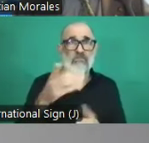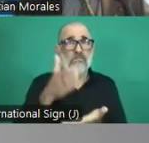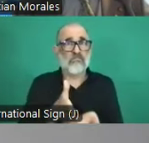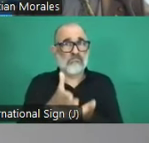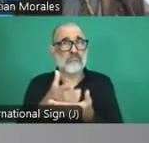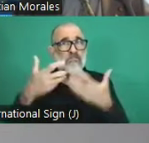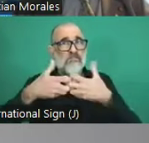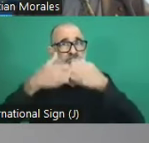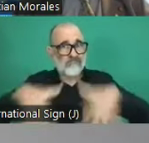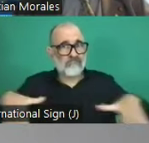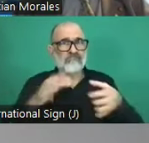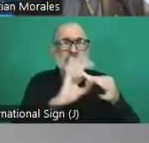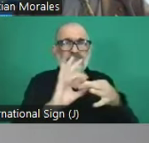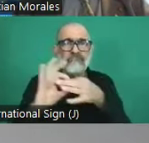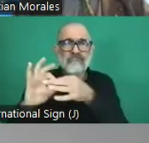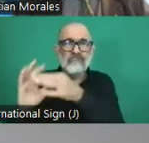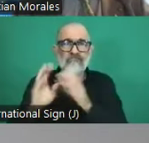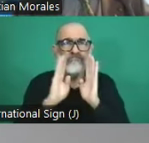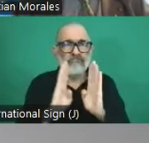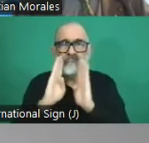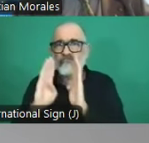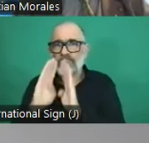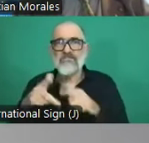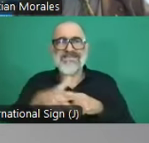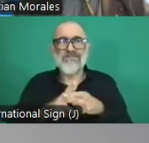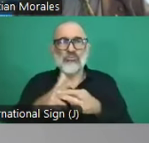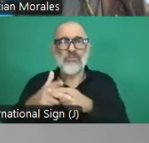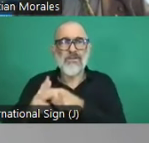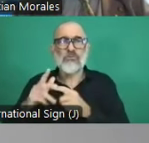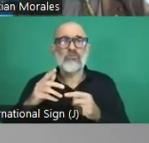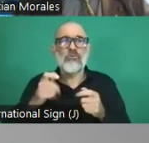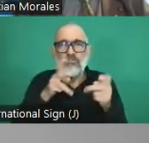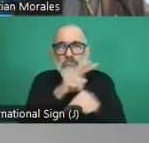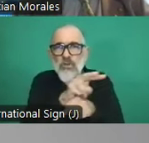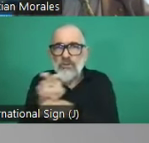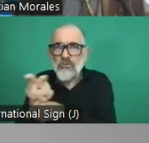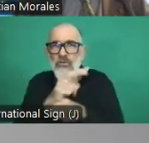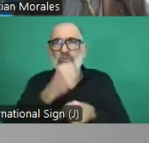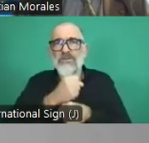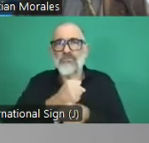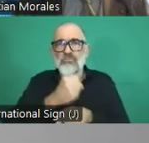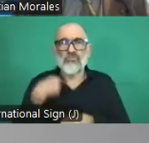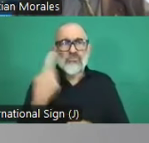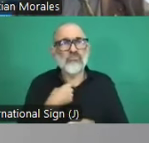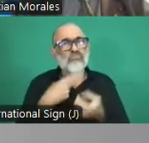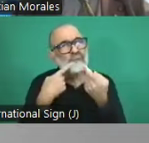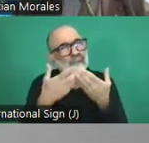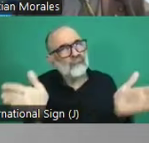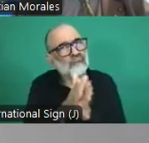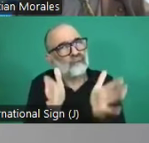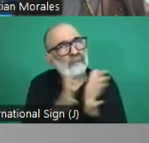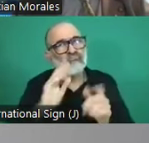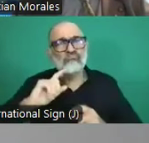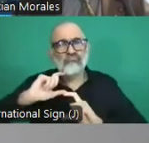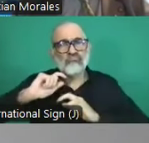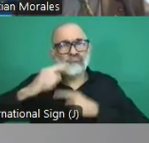track. We are reviewing and updating all our systems and reorganizing them in an integrated manner with constant